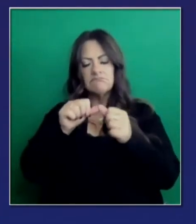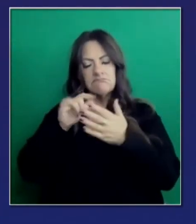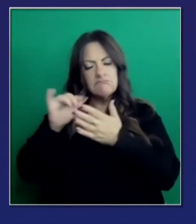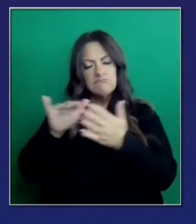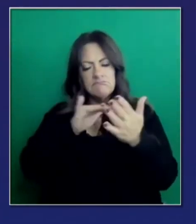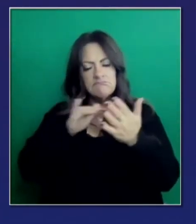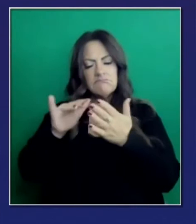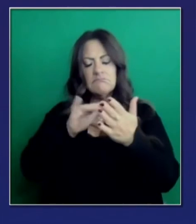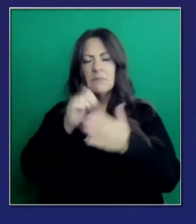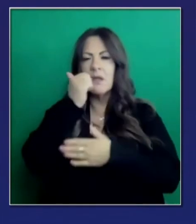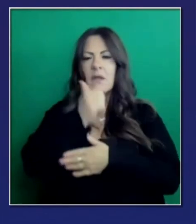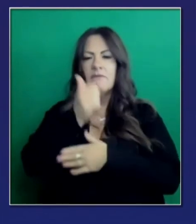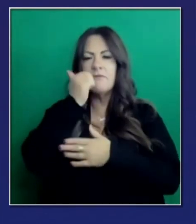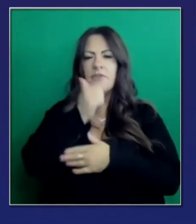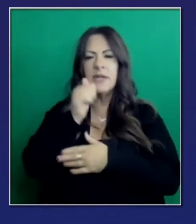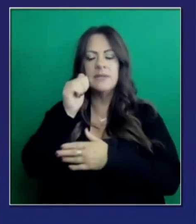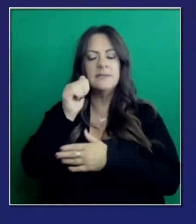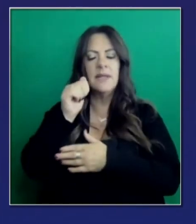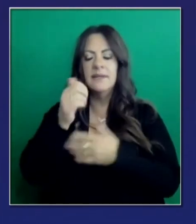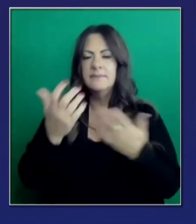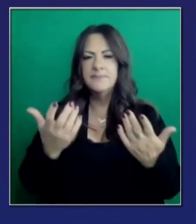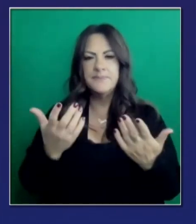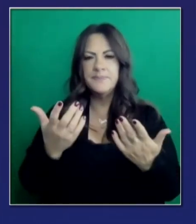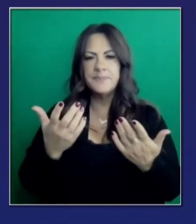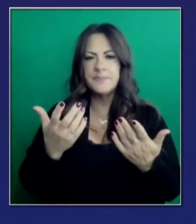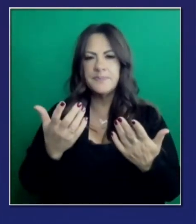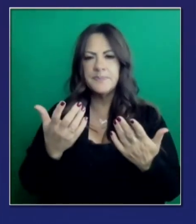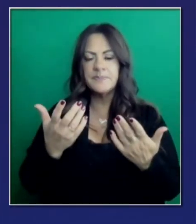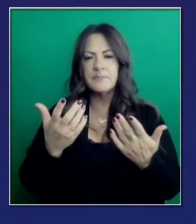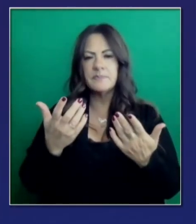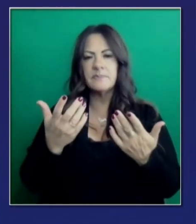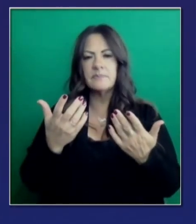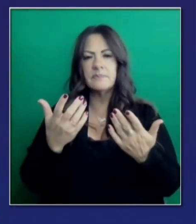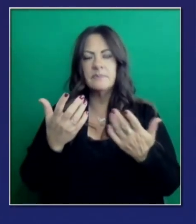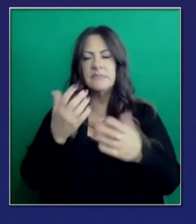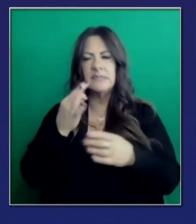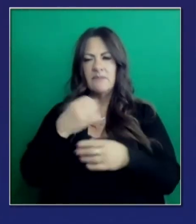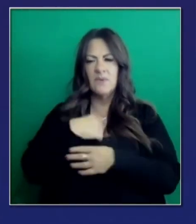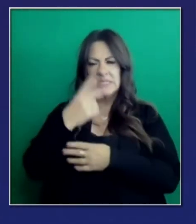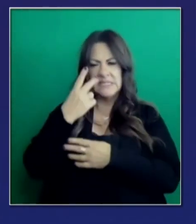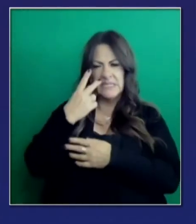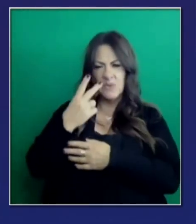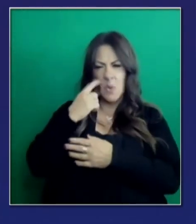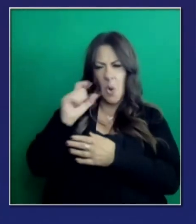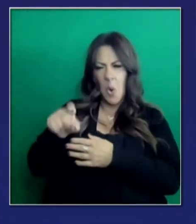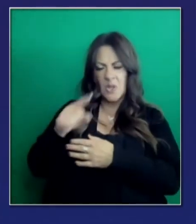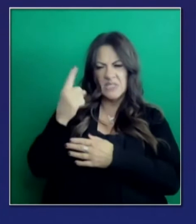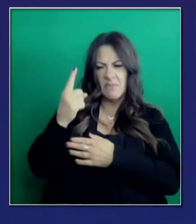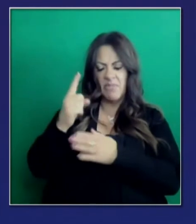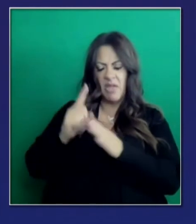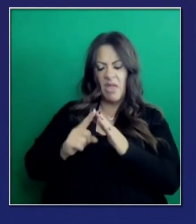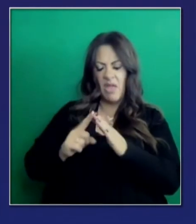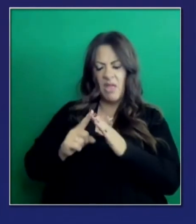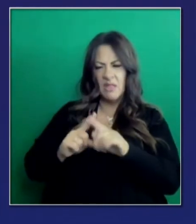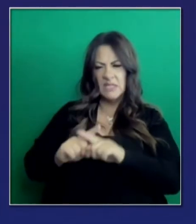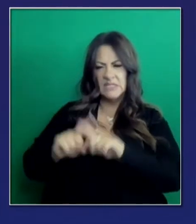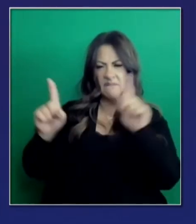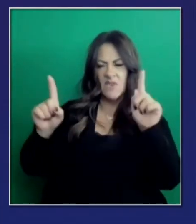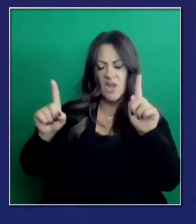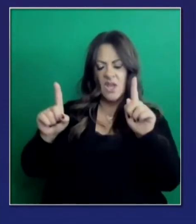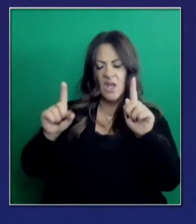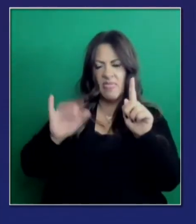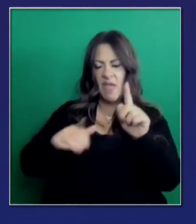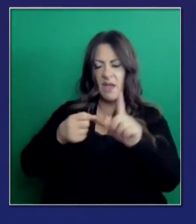us are ideological, and if we see things beginning to break in a direction that was not anticipated, we will make